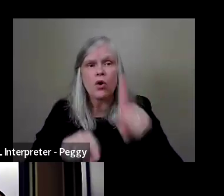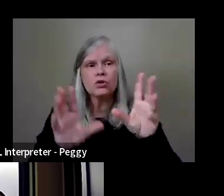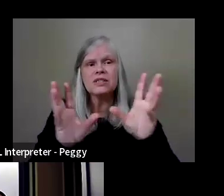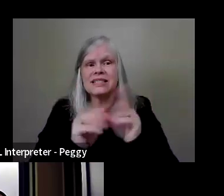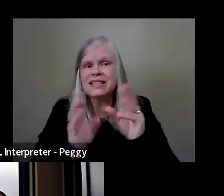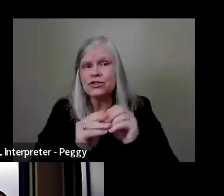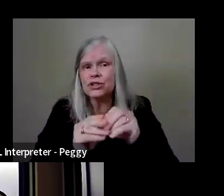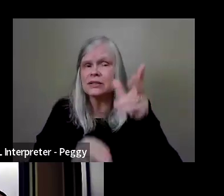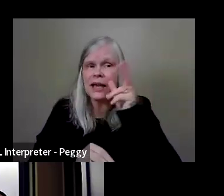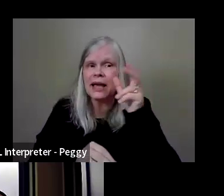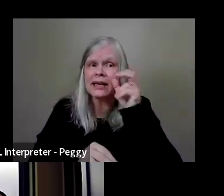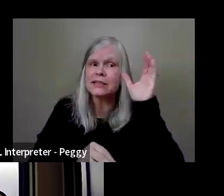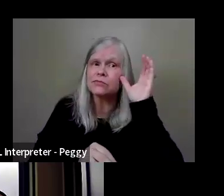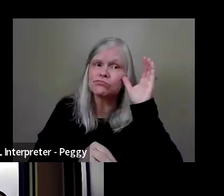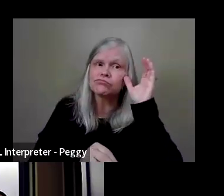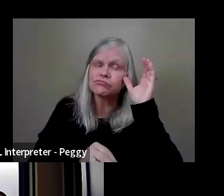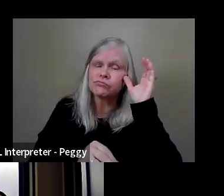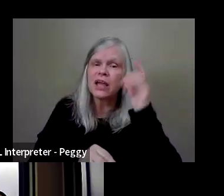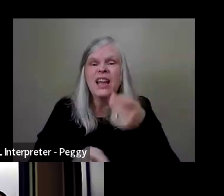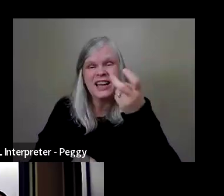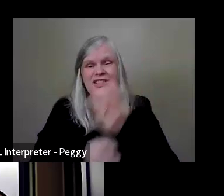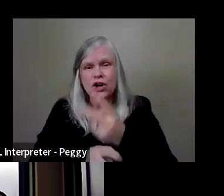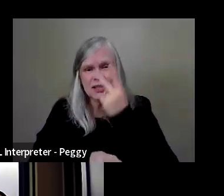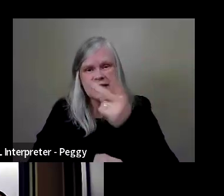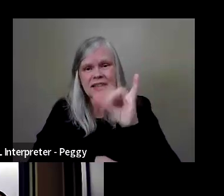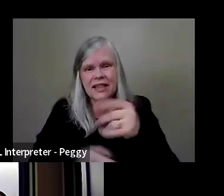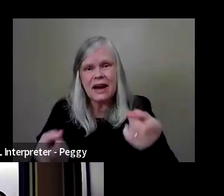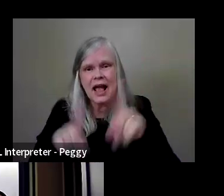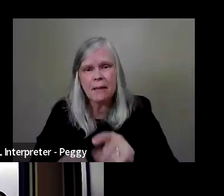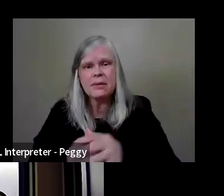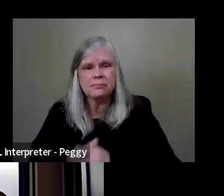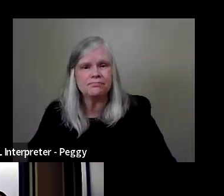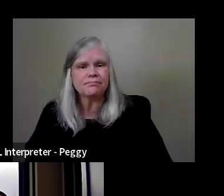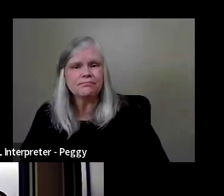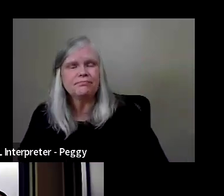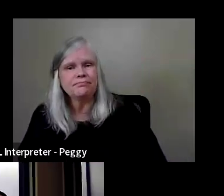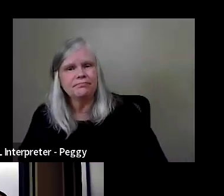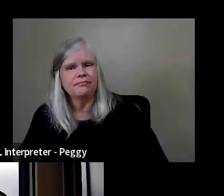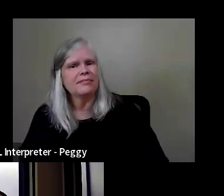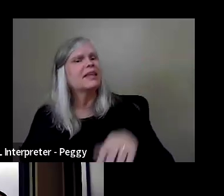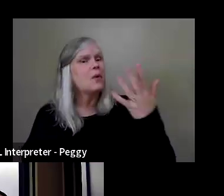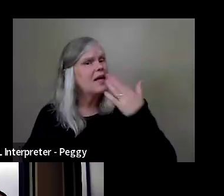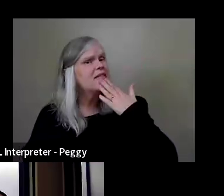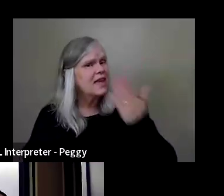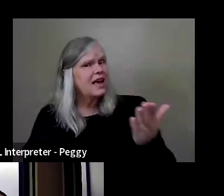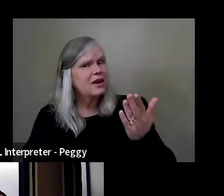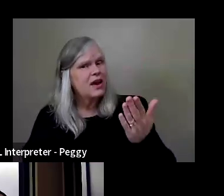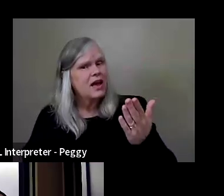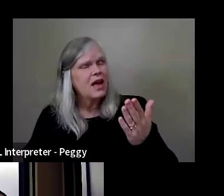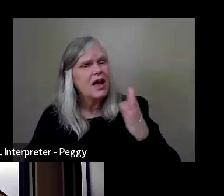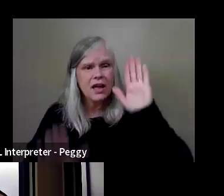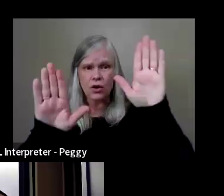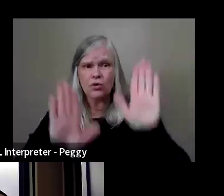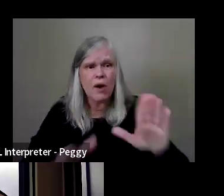session, but it is really hard and to see that happen for sure. Well, thanks. It's great